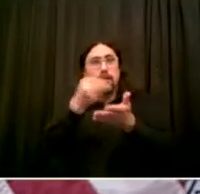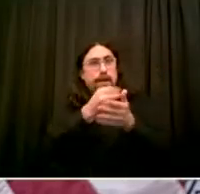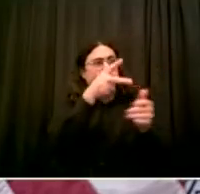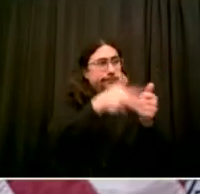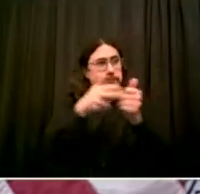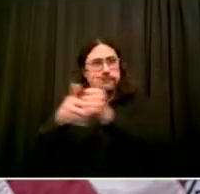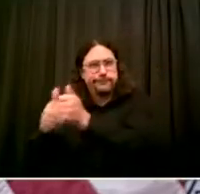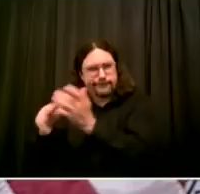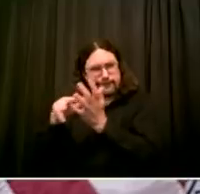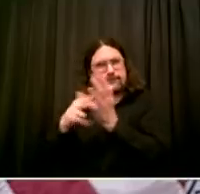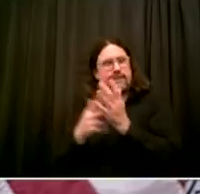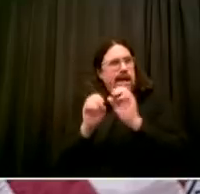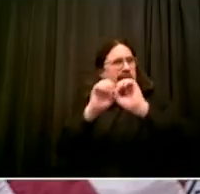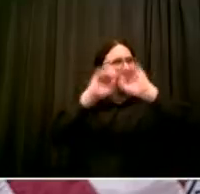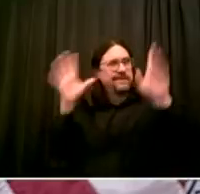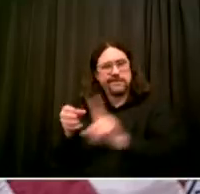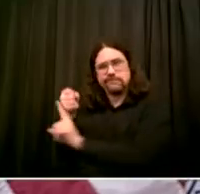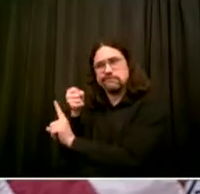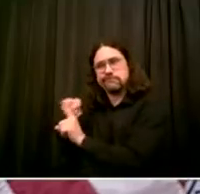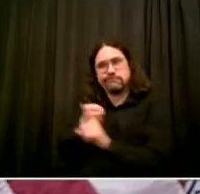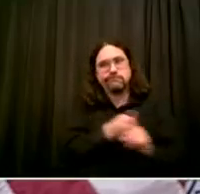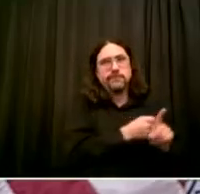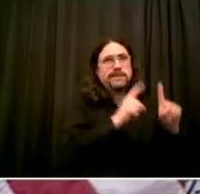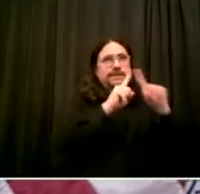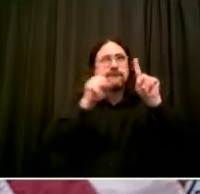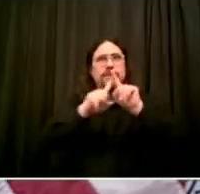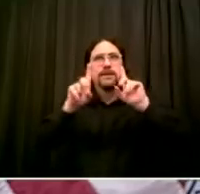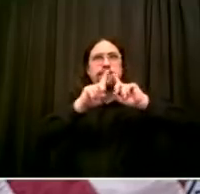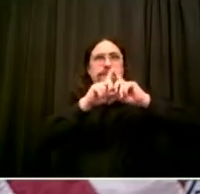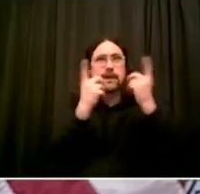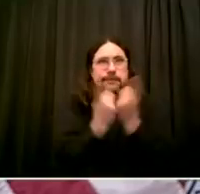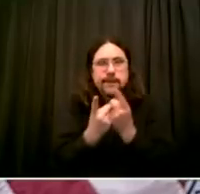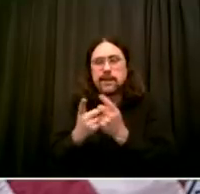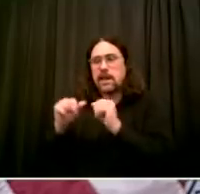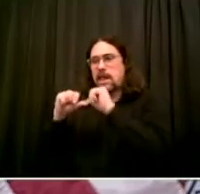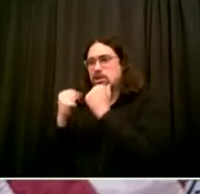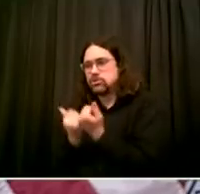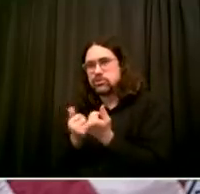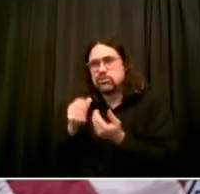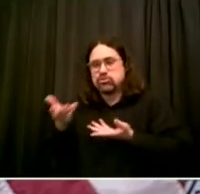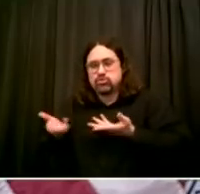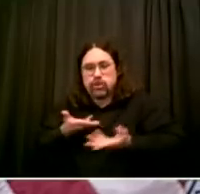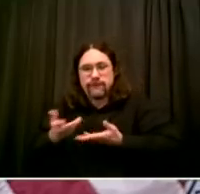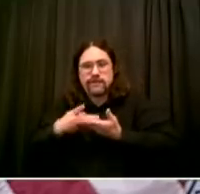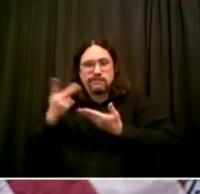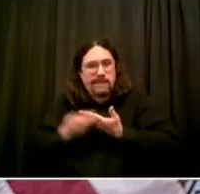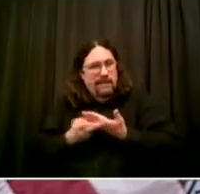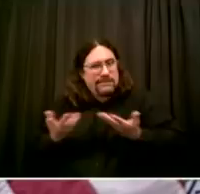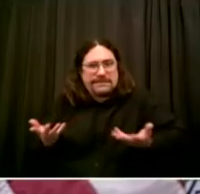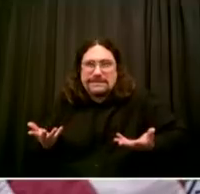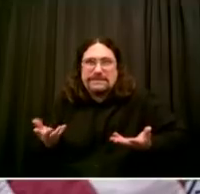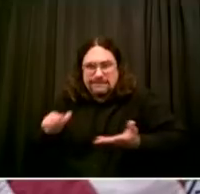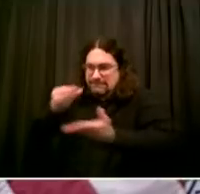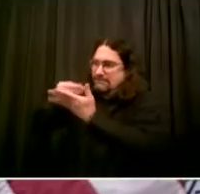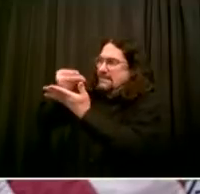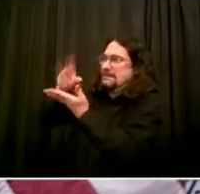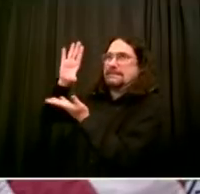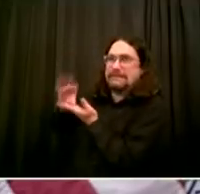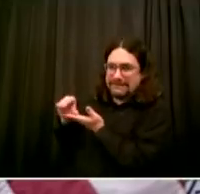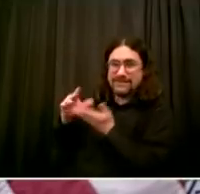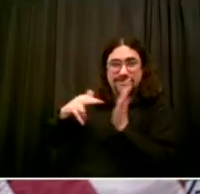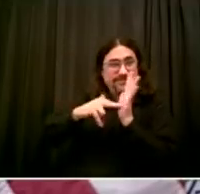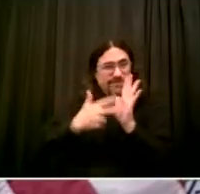personnel, furloughs, layoffs, things we do not want to see, things that go against everything that we believe is right for New York City and would